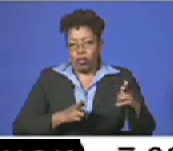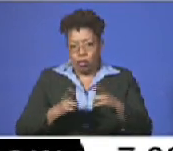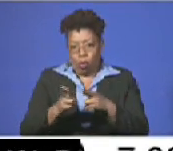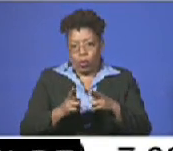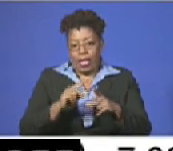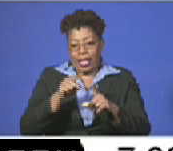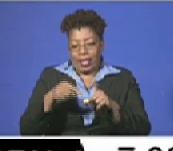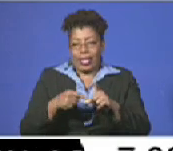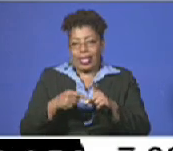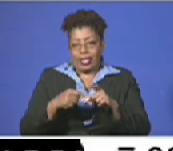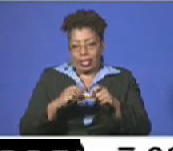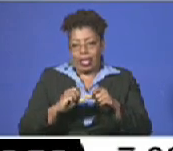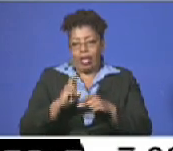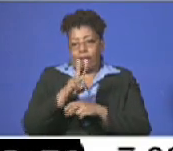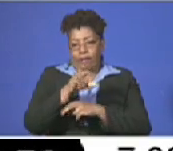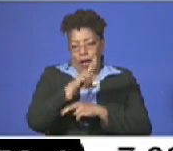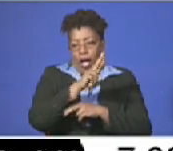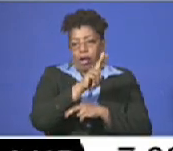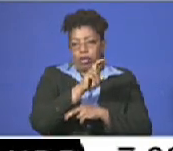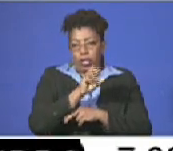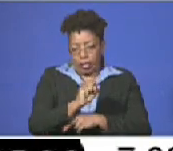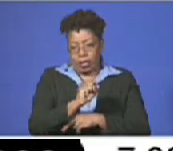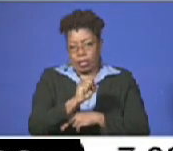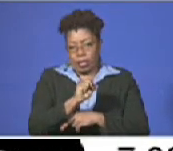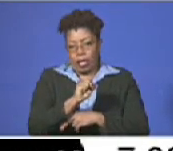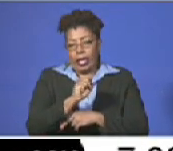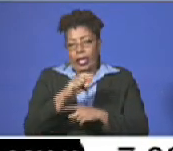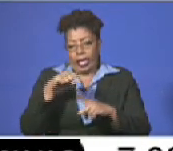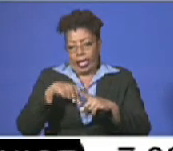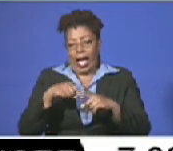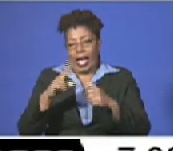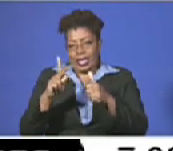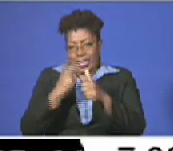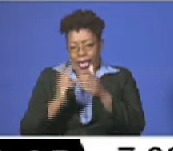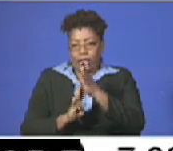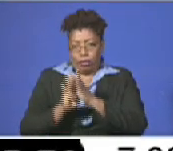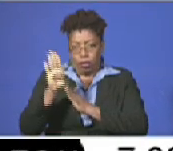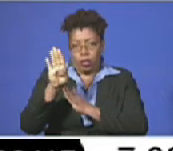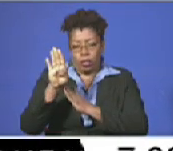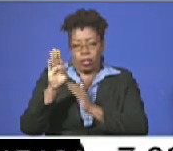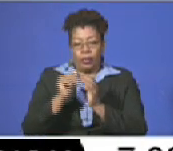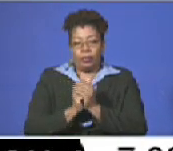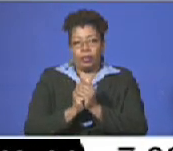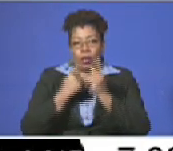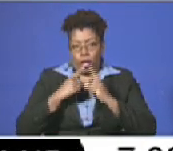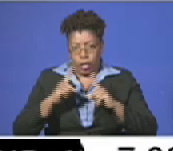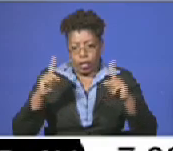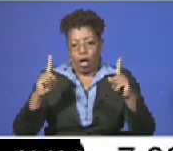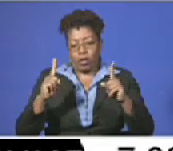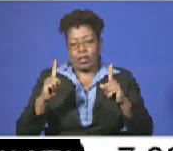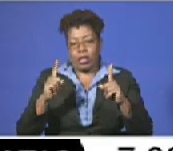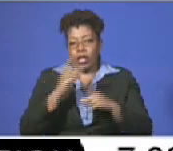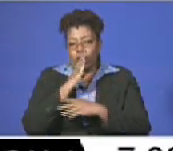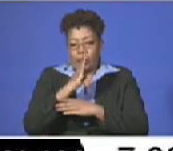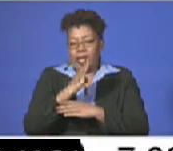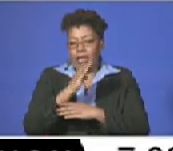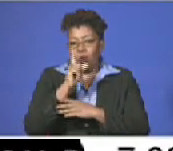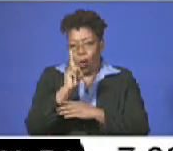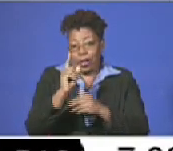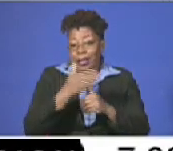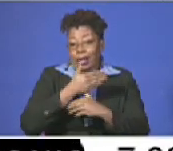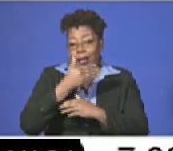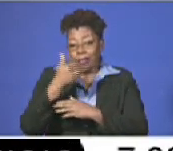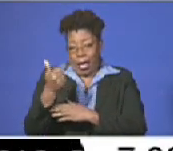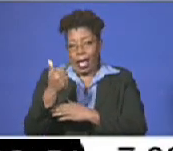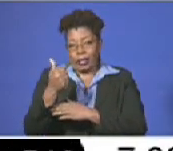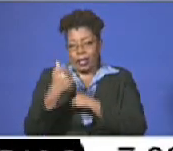second wave. And we are now being recognized as amongst the very best countries on the globe